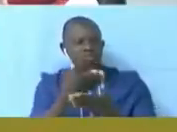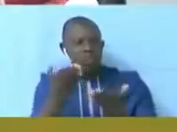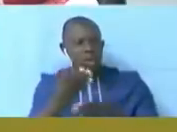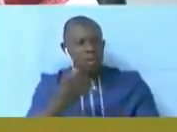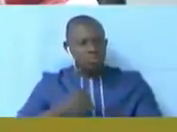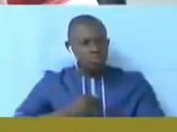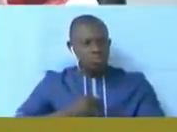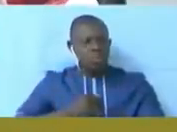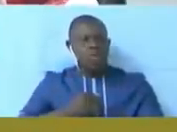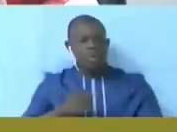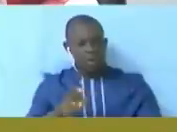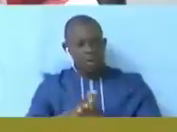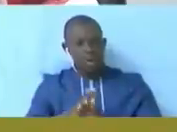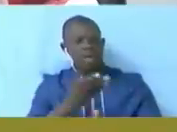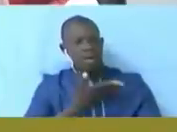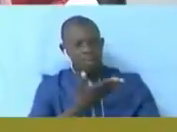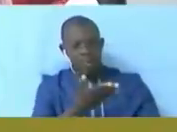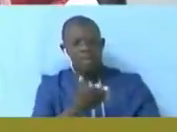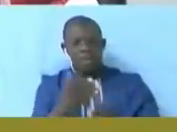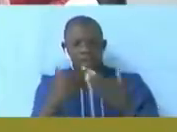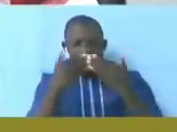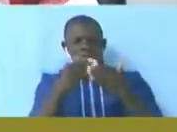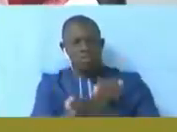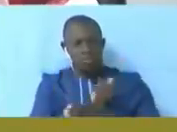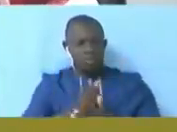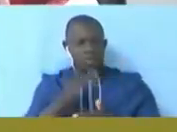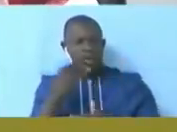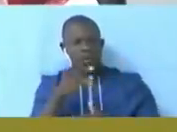Kindly tell us how that unfolded.